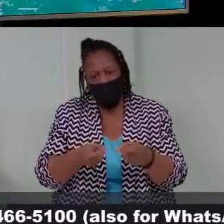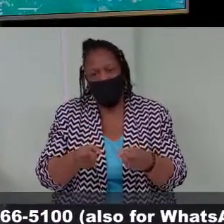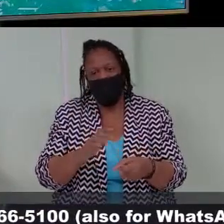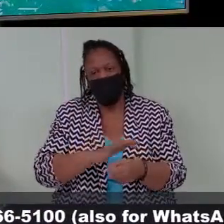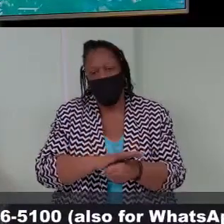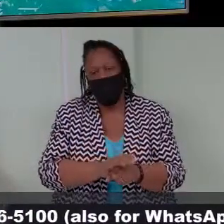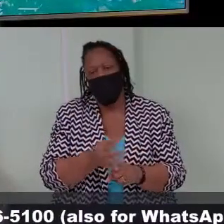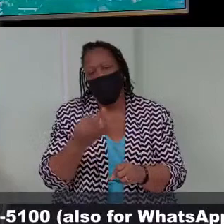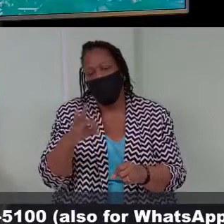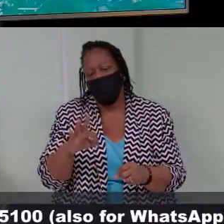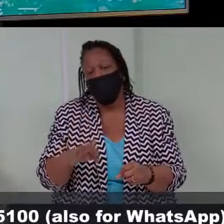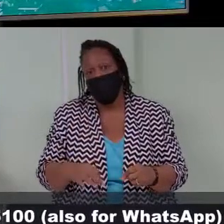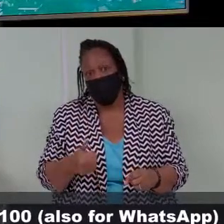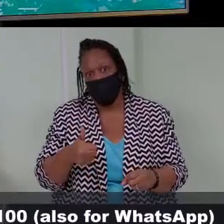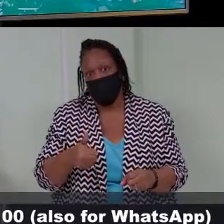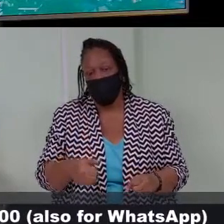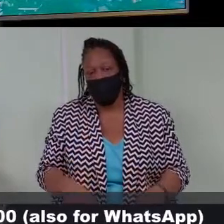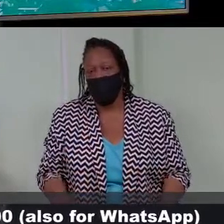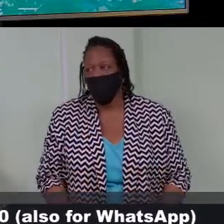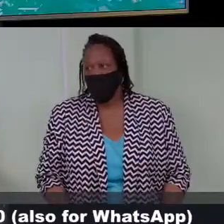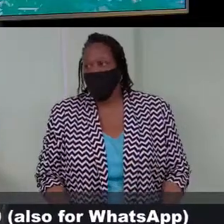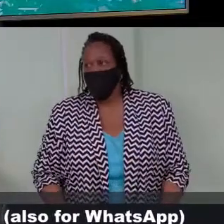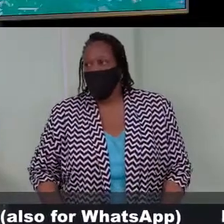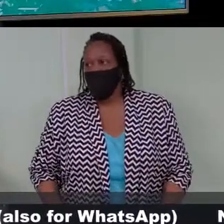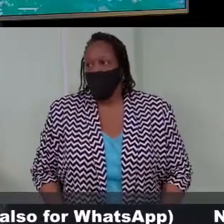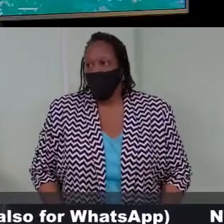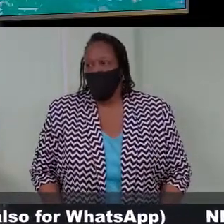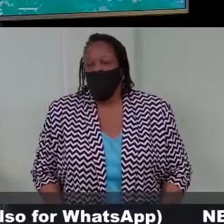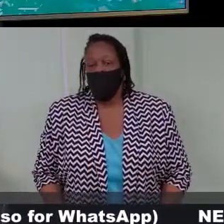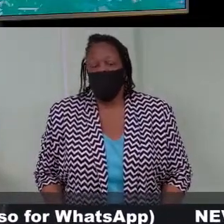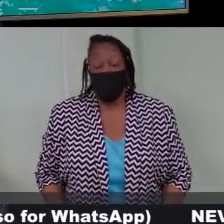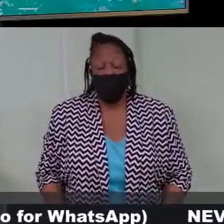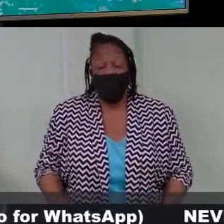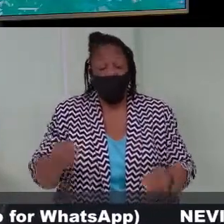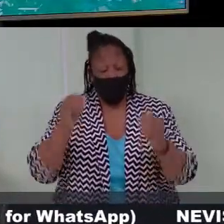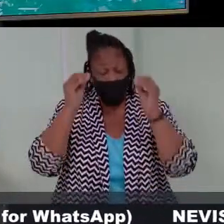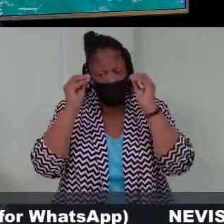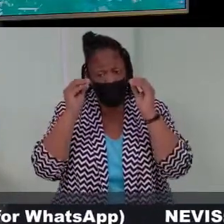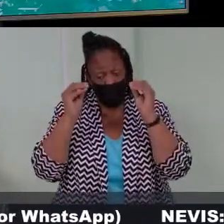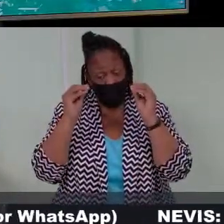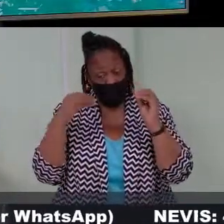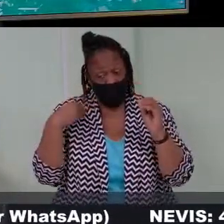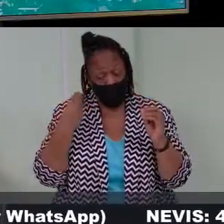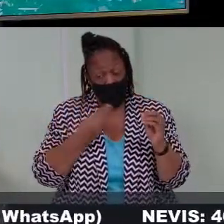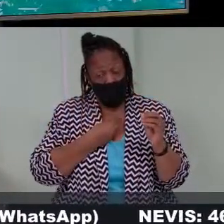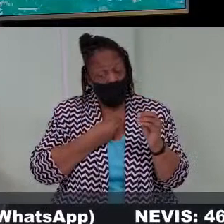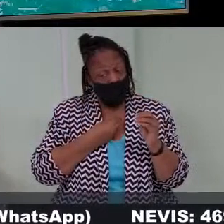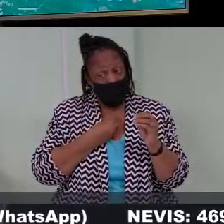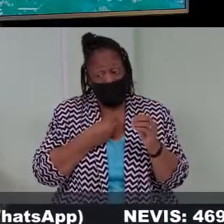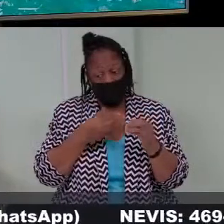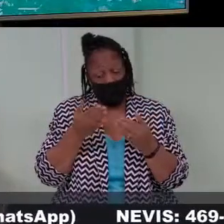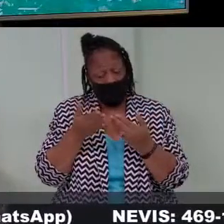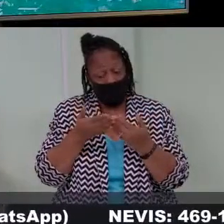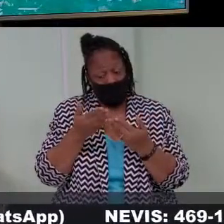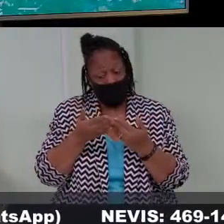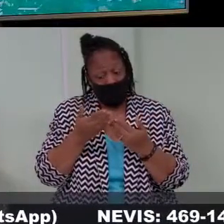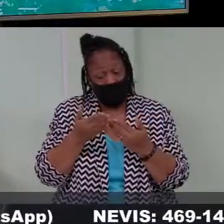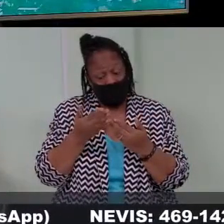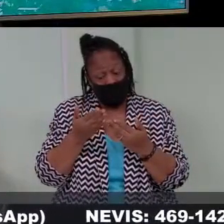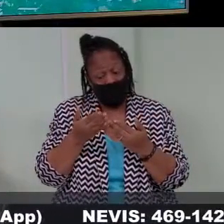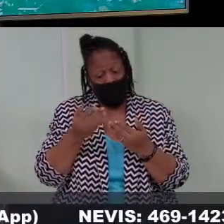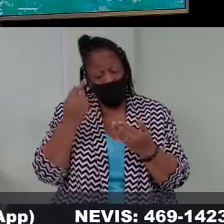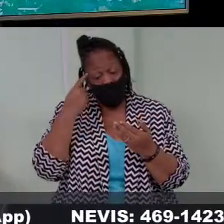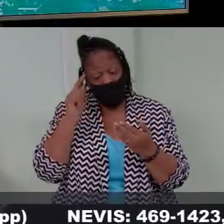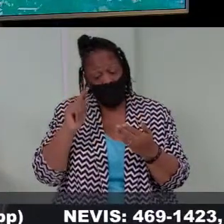the pandemic. Of course, the pandemic has taught us that how fragile life can